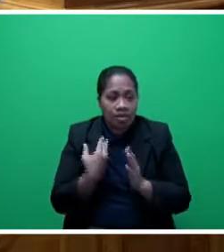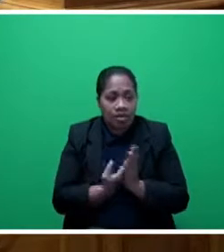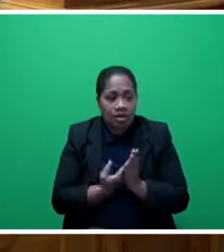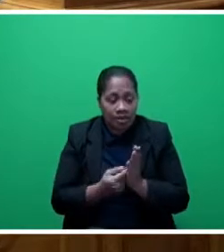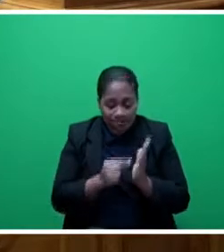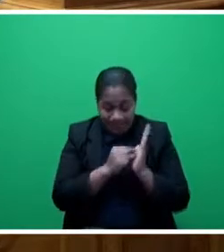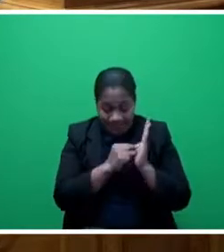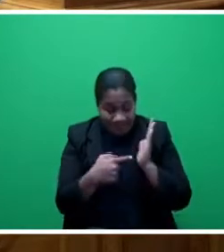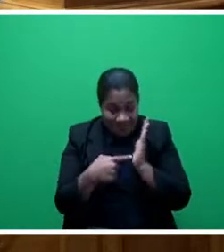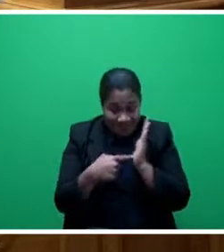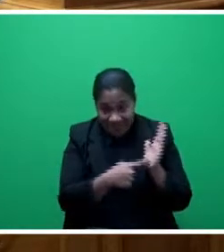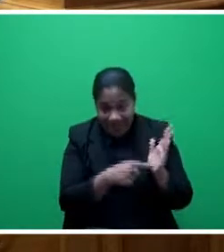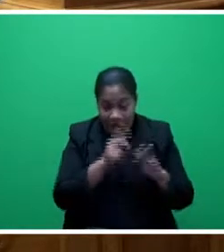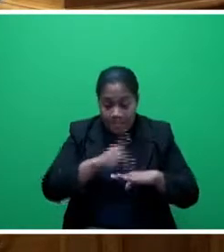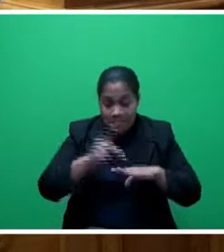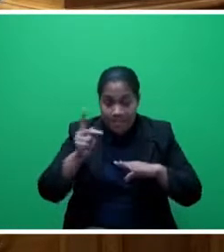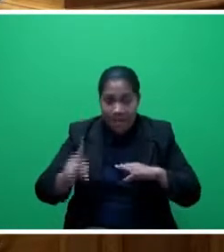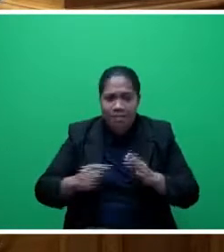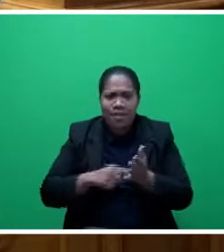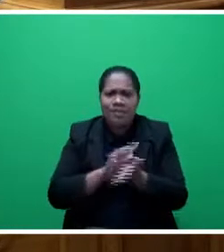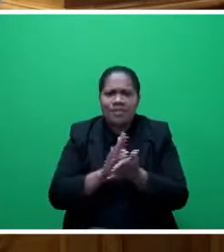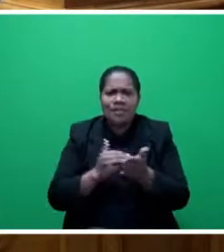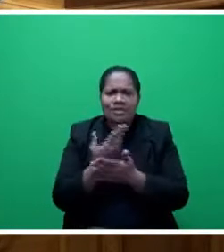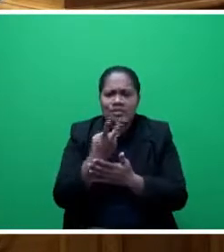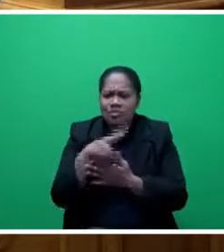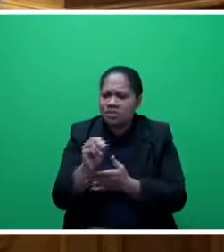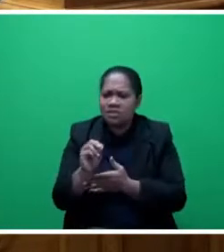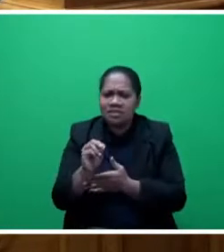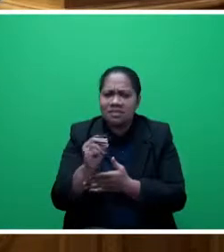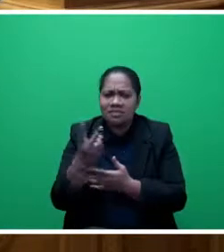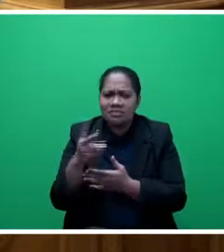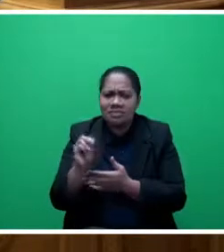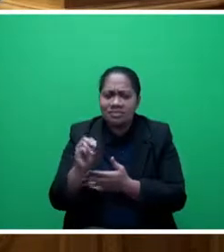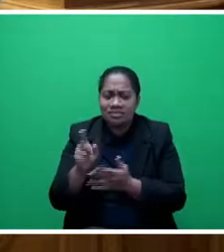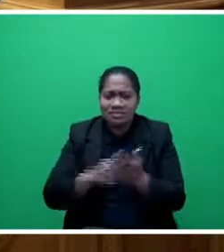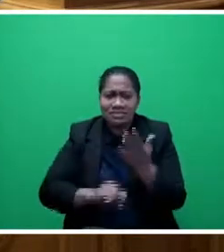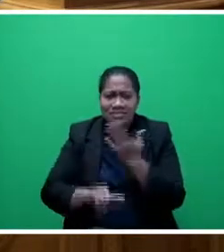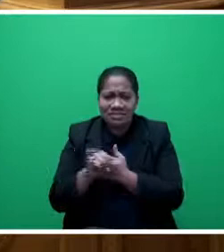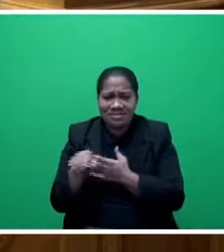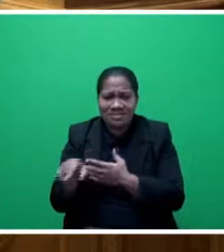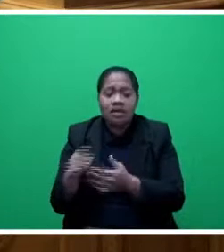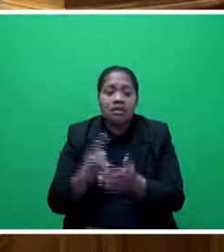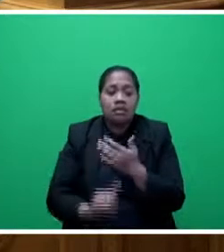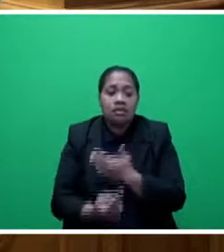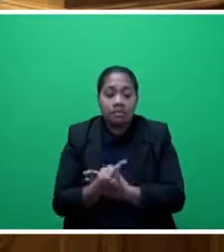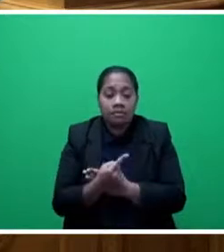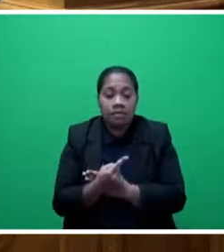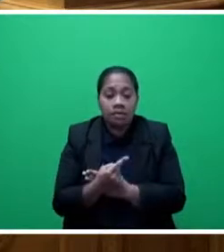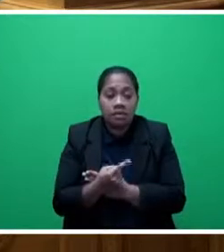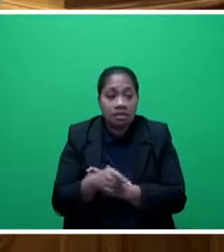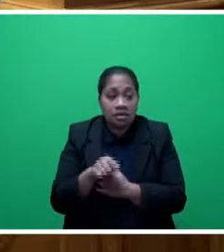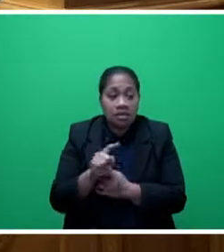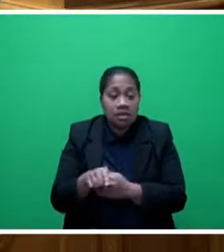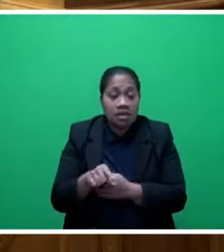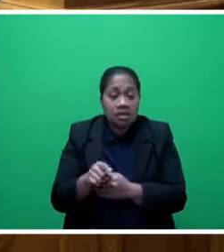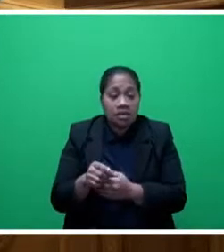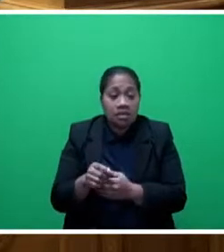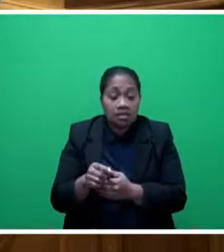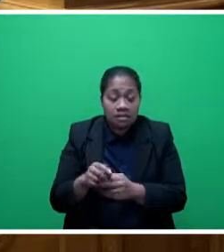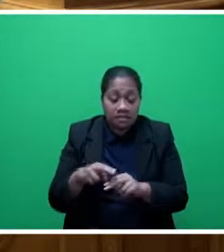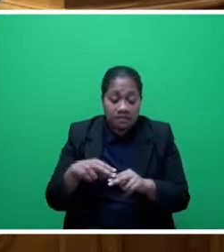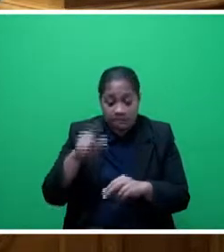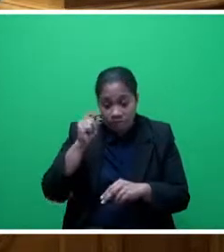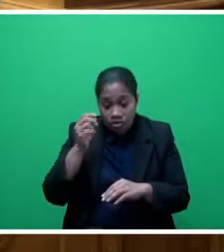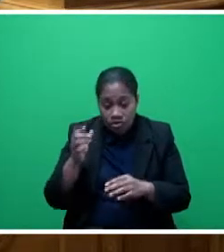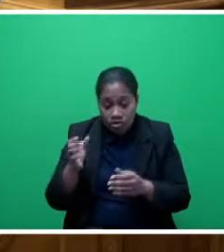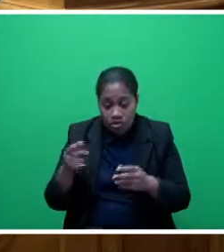on Thursday, 30th July 2020, that the Fijian Competition and Consumer